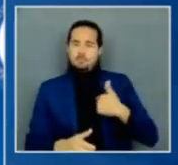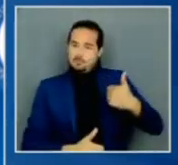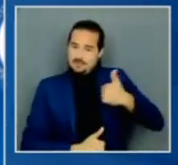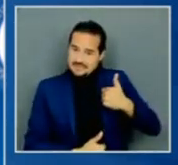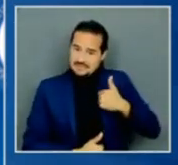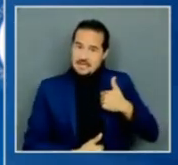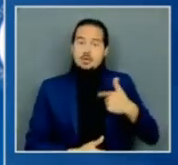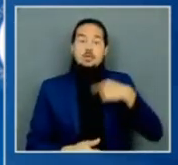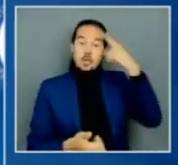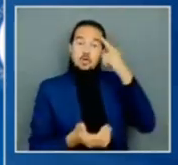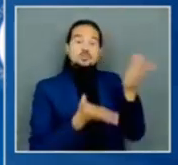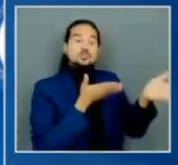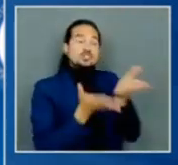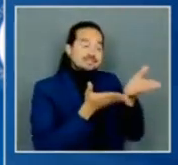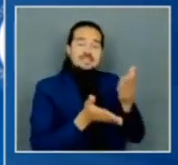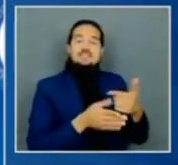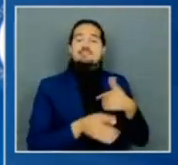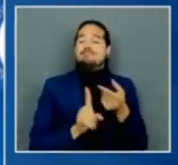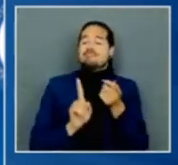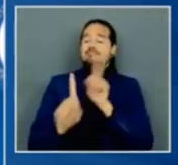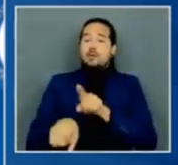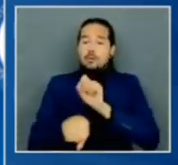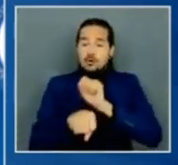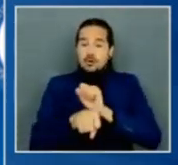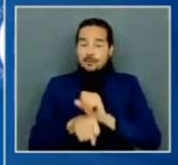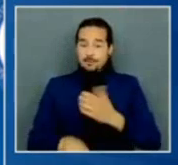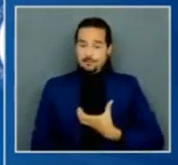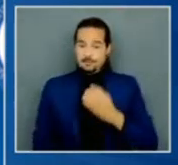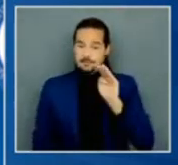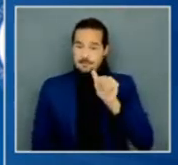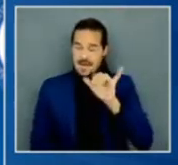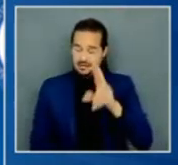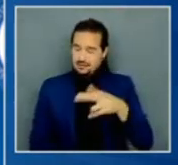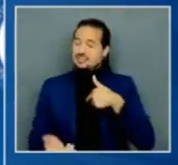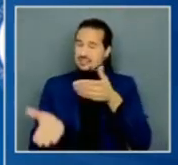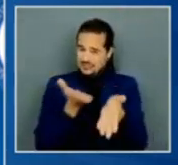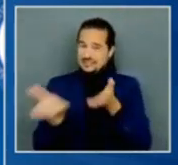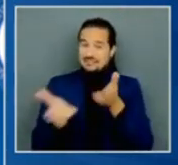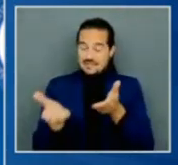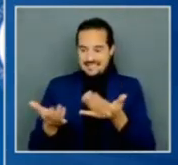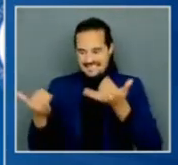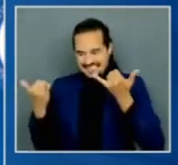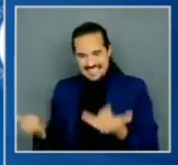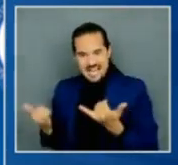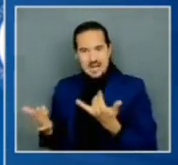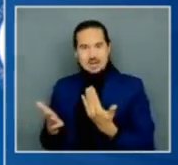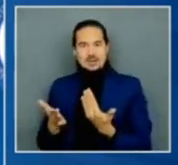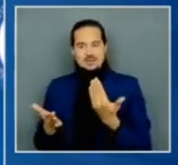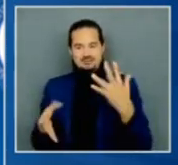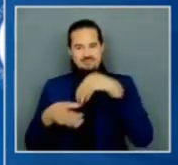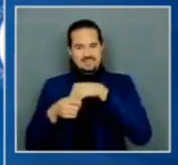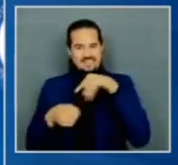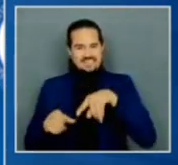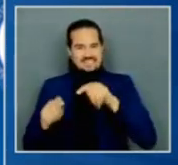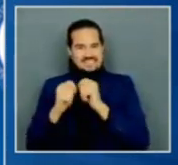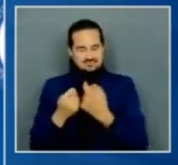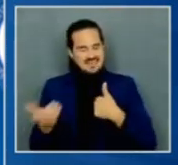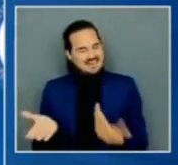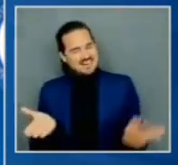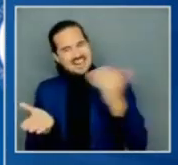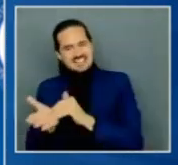military, every time I came to work when I was a mayor. And I feel it here now, joining this historic team with such